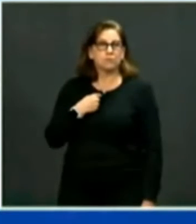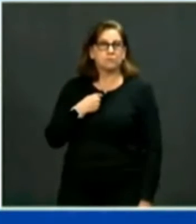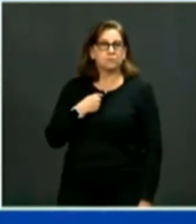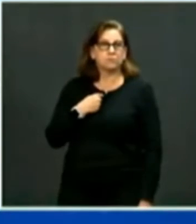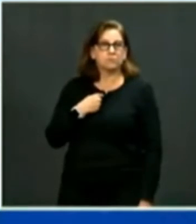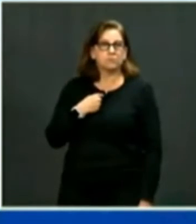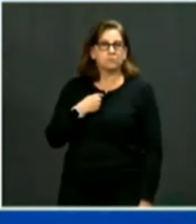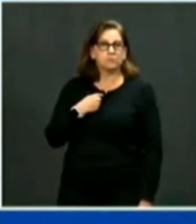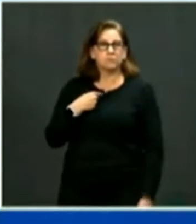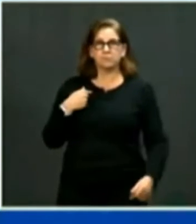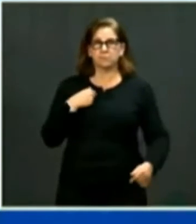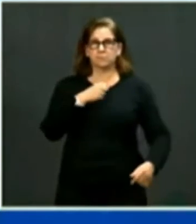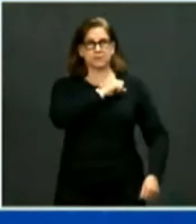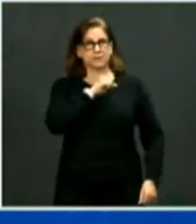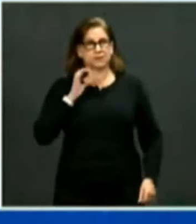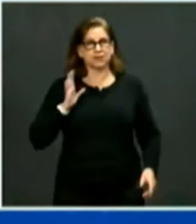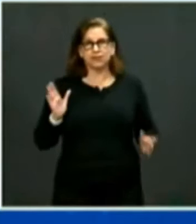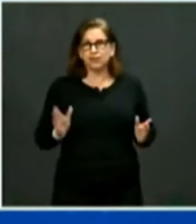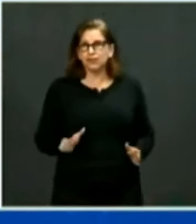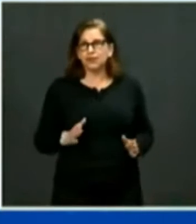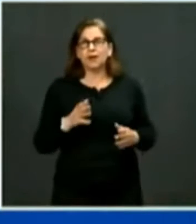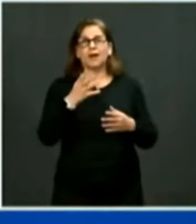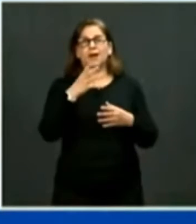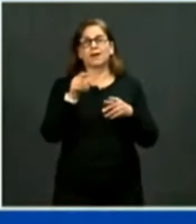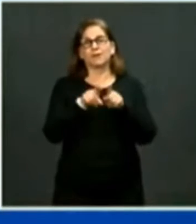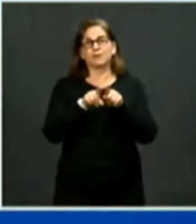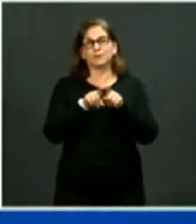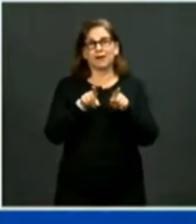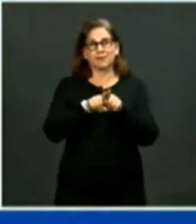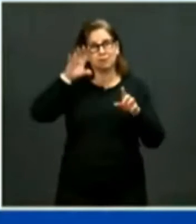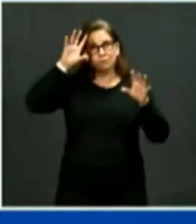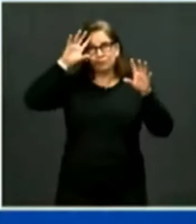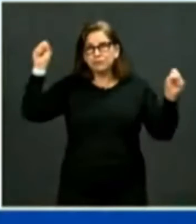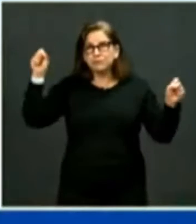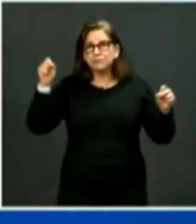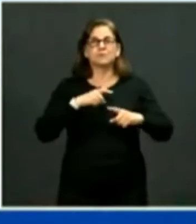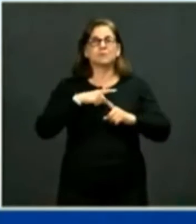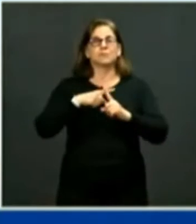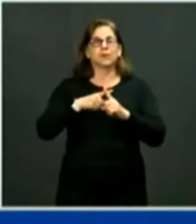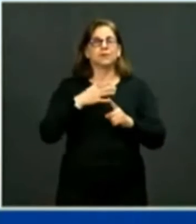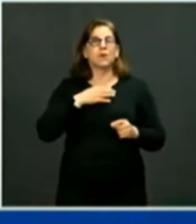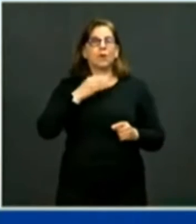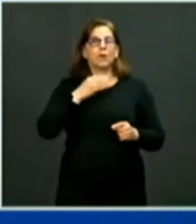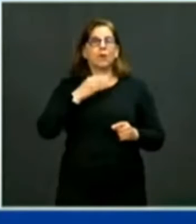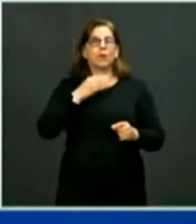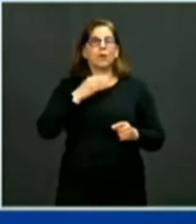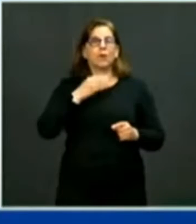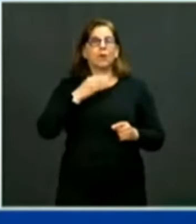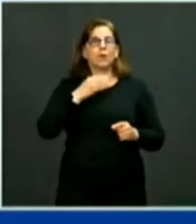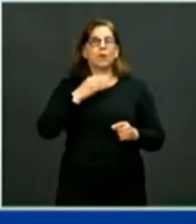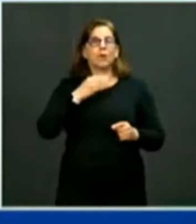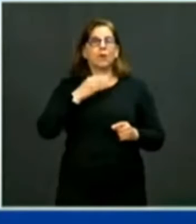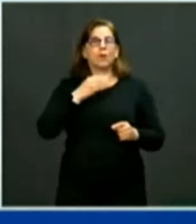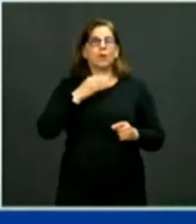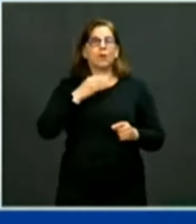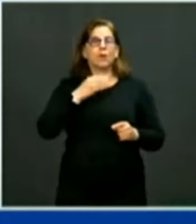proud that the red flag law in my home state of Delaware was named after my son, Attorney General Beau Biden, our son, excuse me.